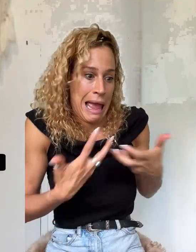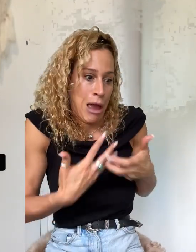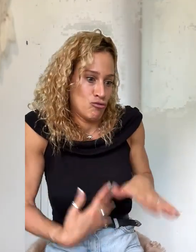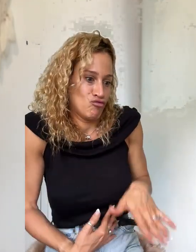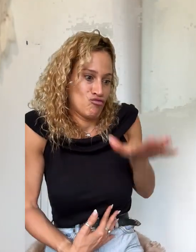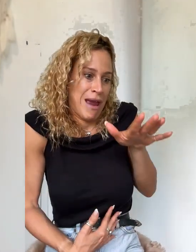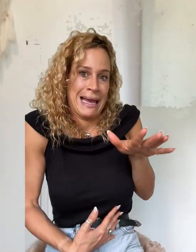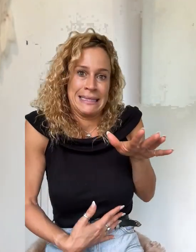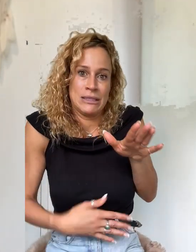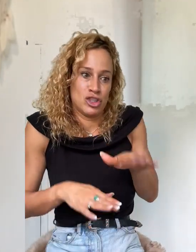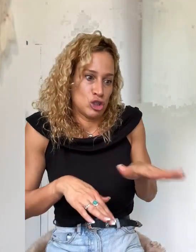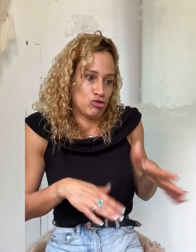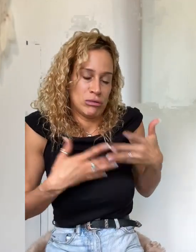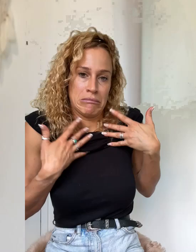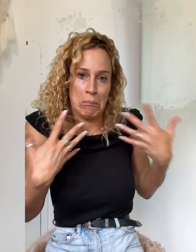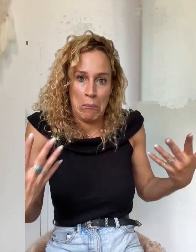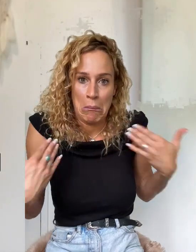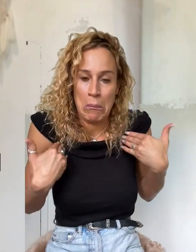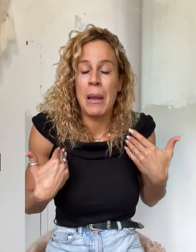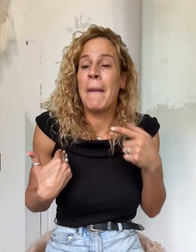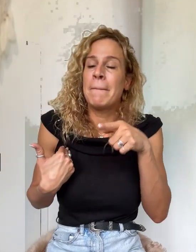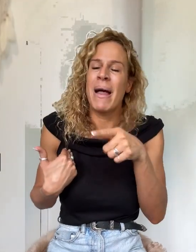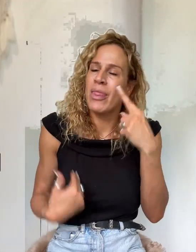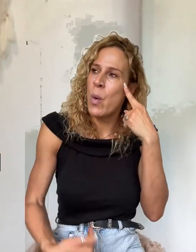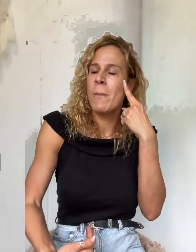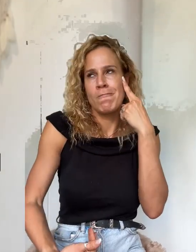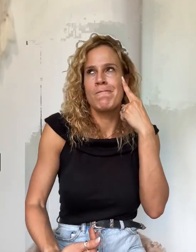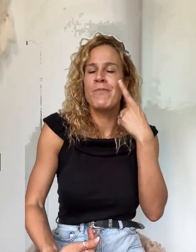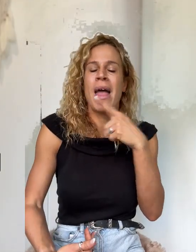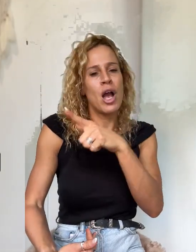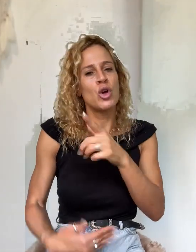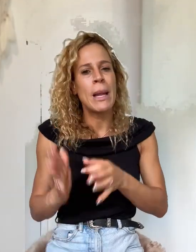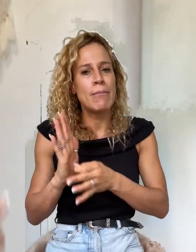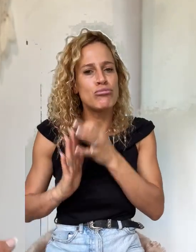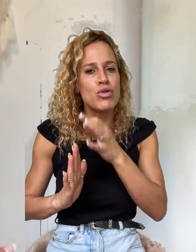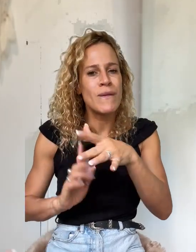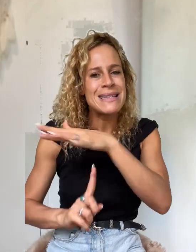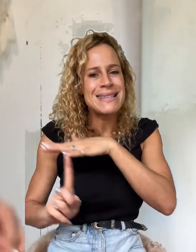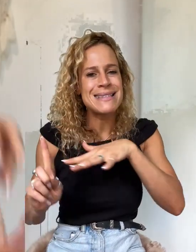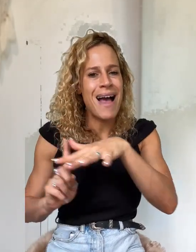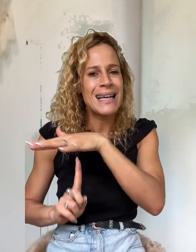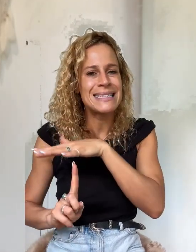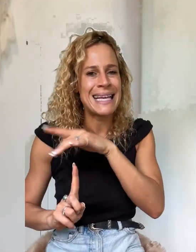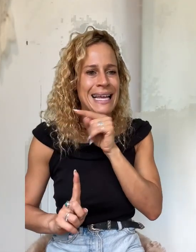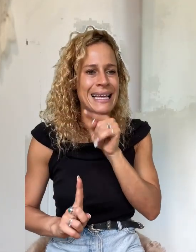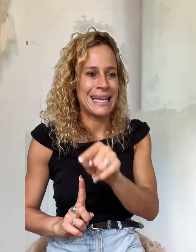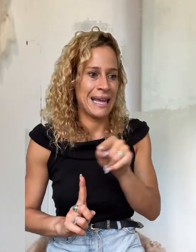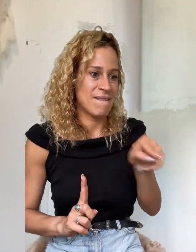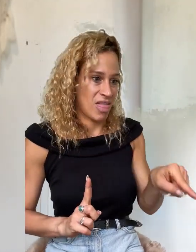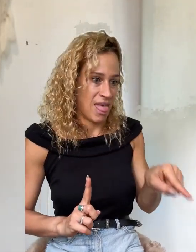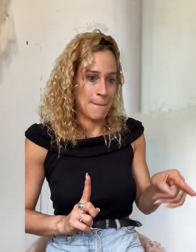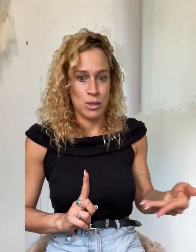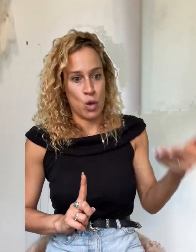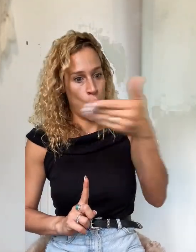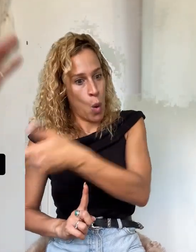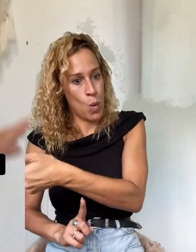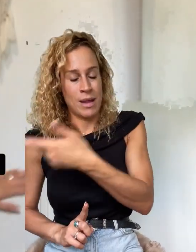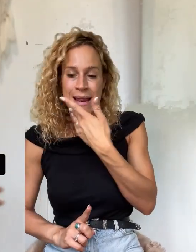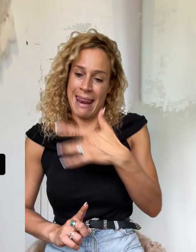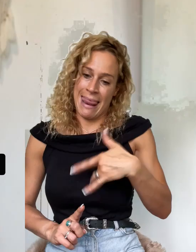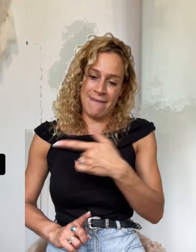to do that. But I also wanted to do something to better the world that they go into. Basically, I might inadequately fuck it